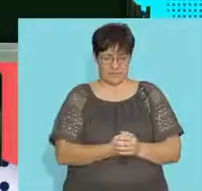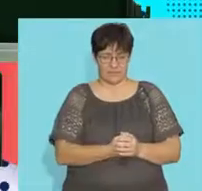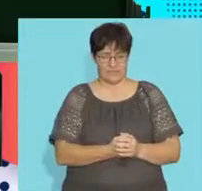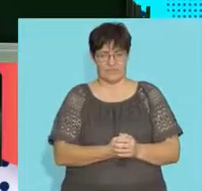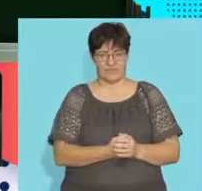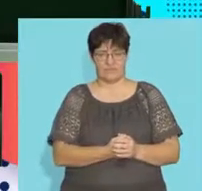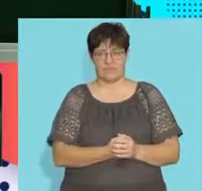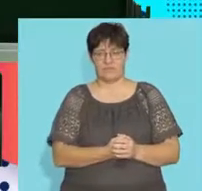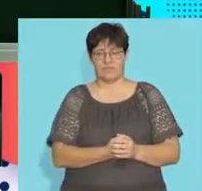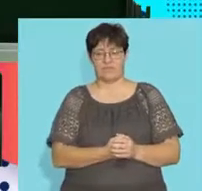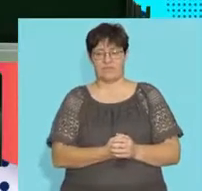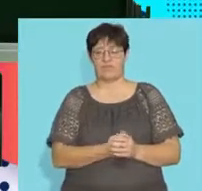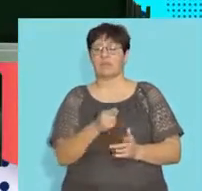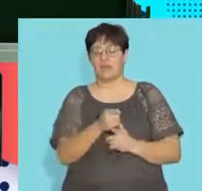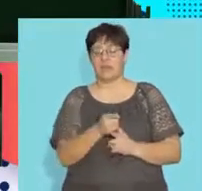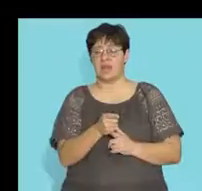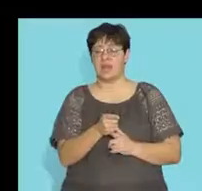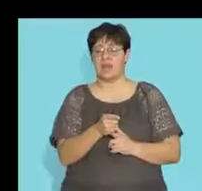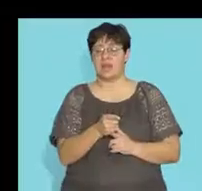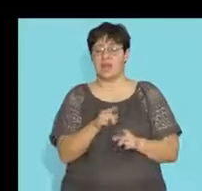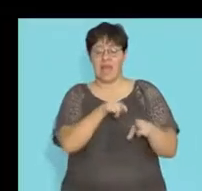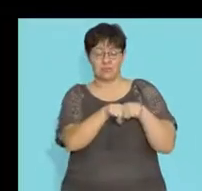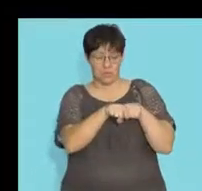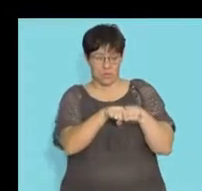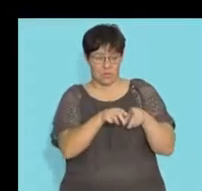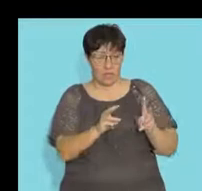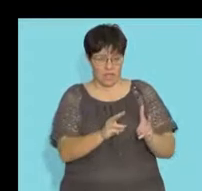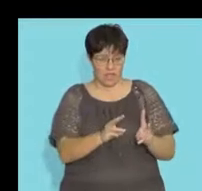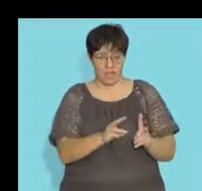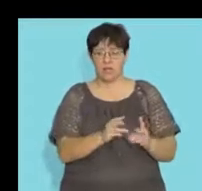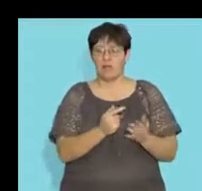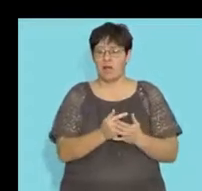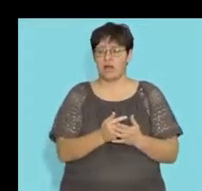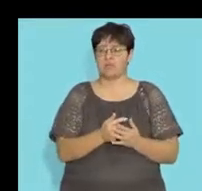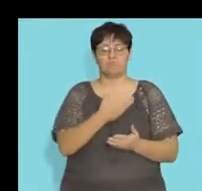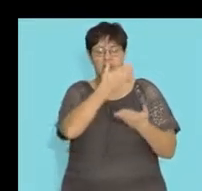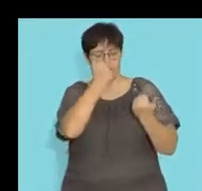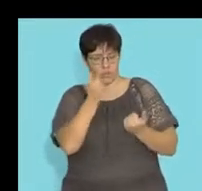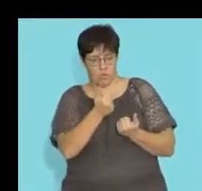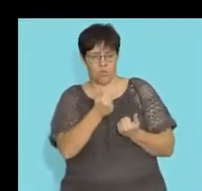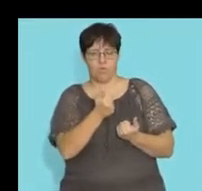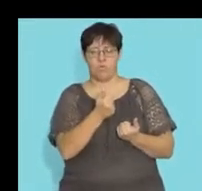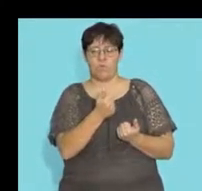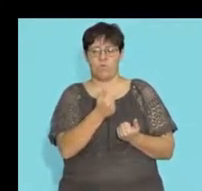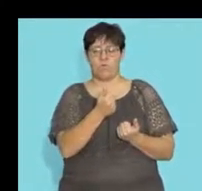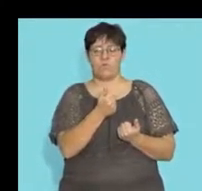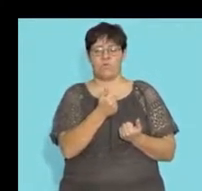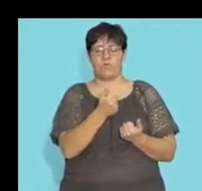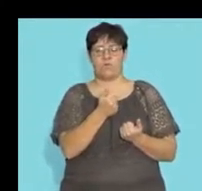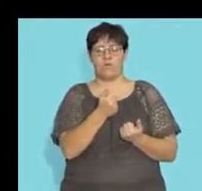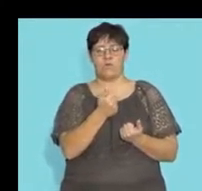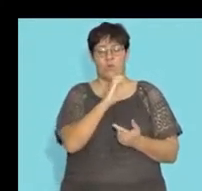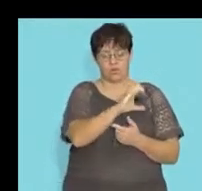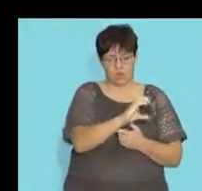to a certain extent. So that experimental method is used to determine the unknown